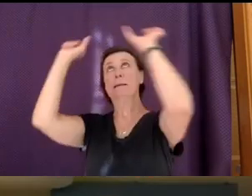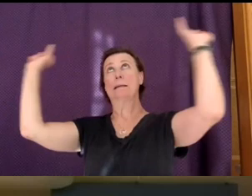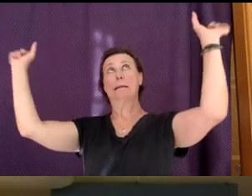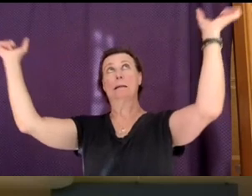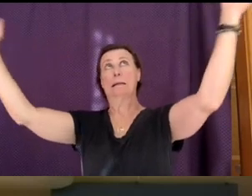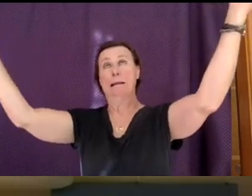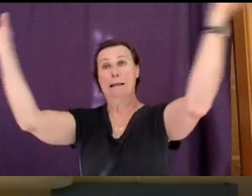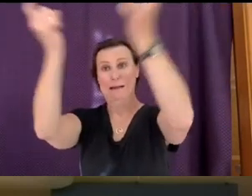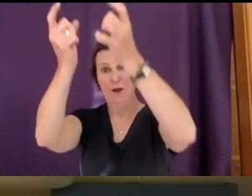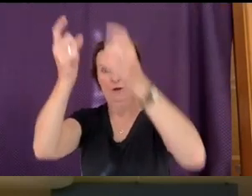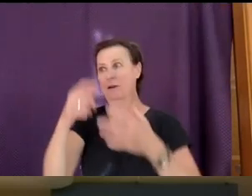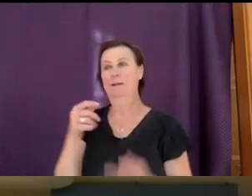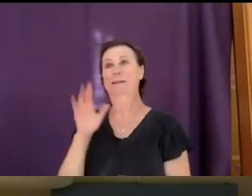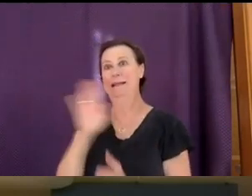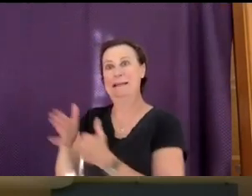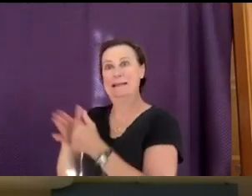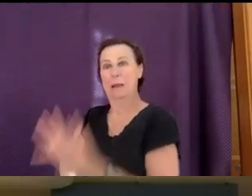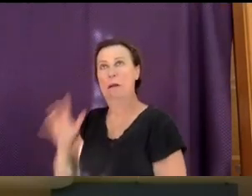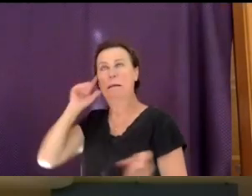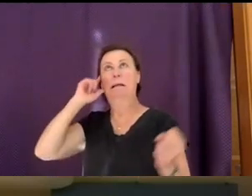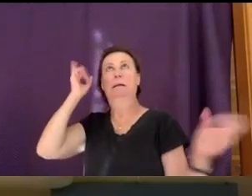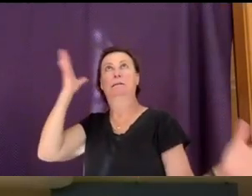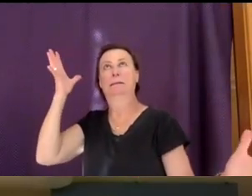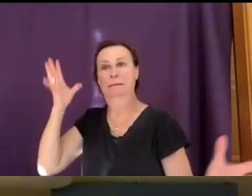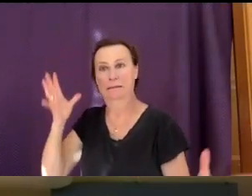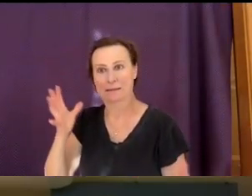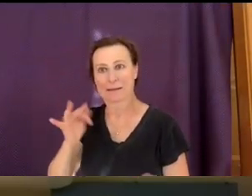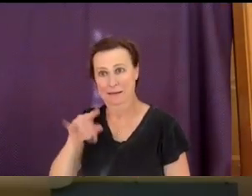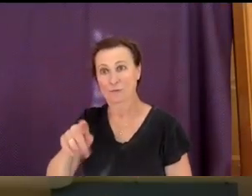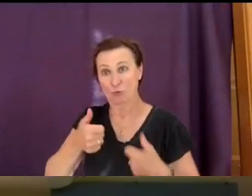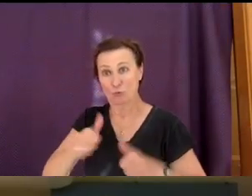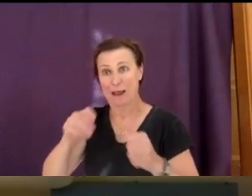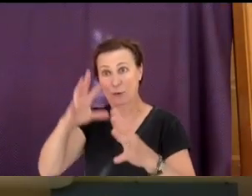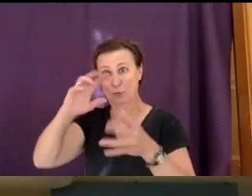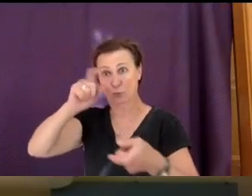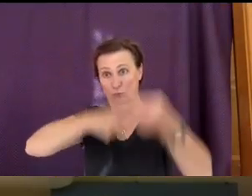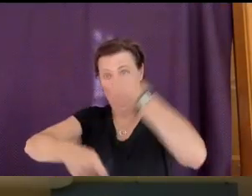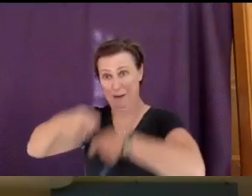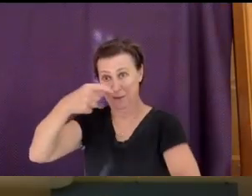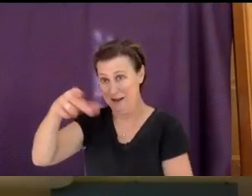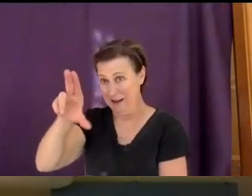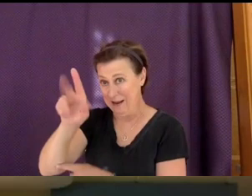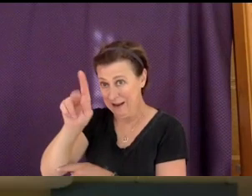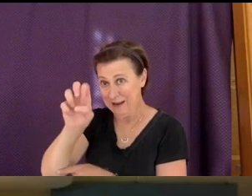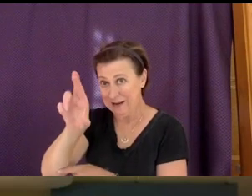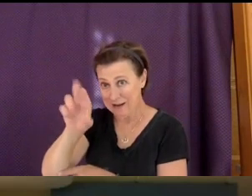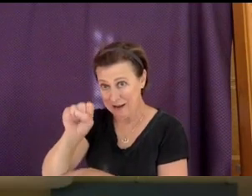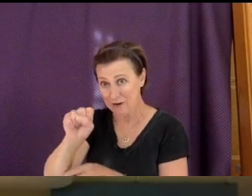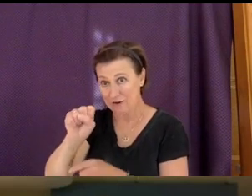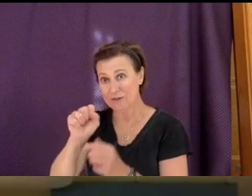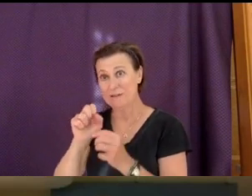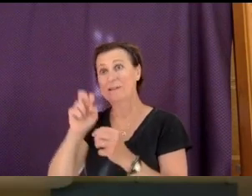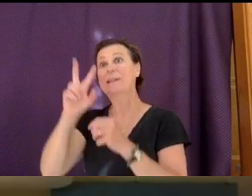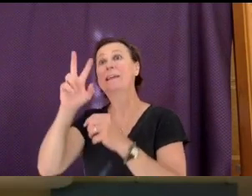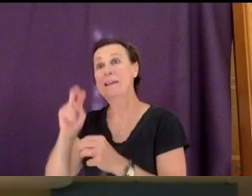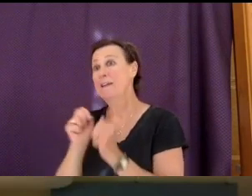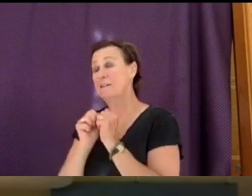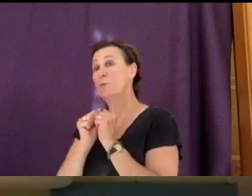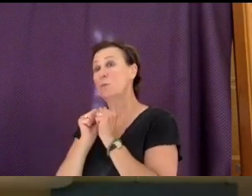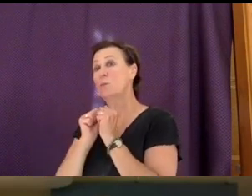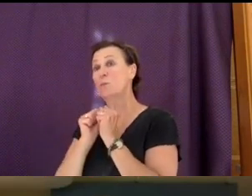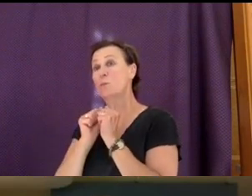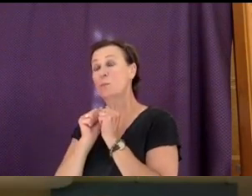his neighbors. And if you've ever tried to replace gutters, even with help, or